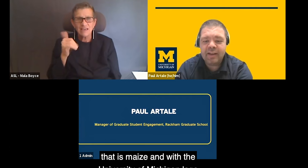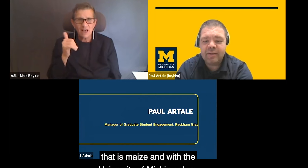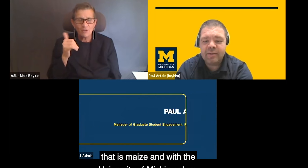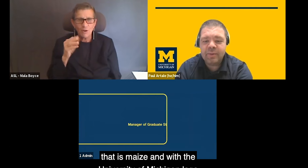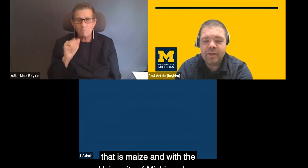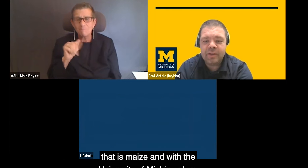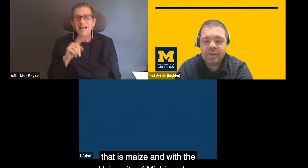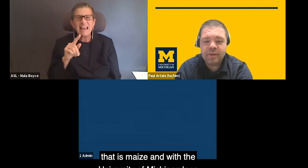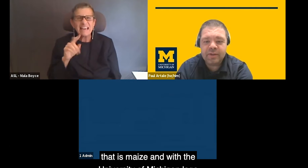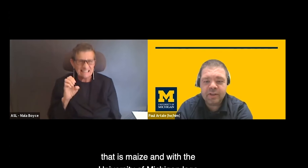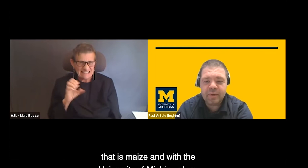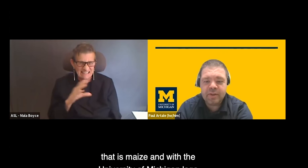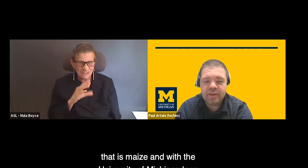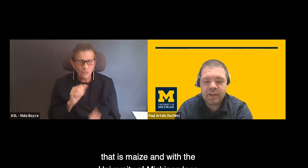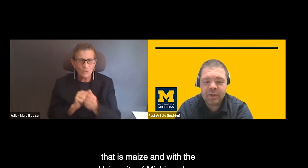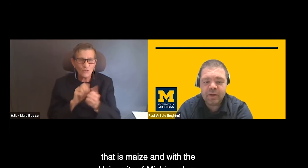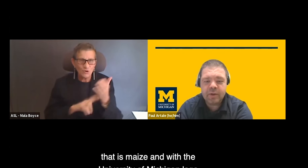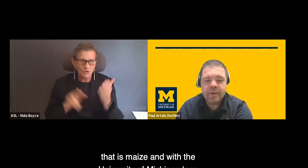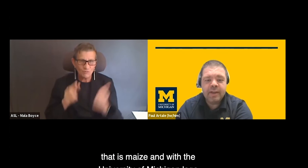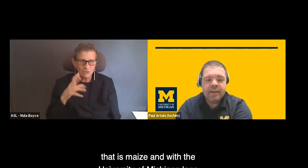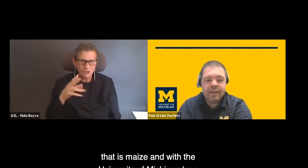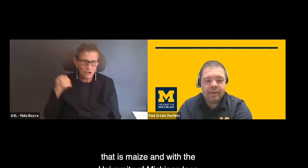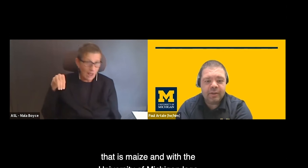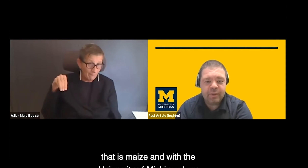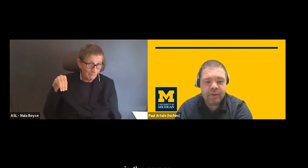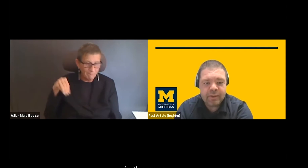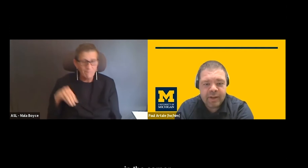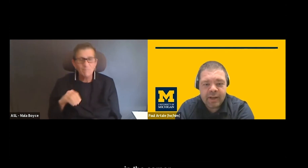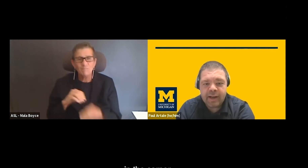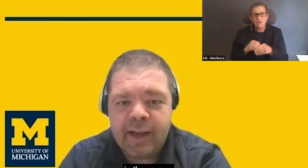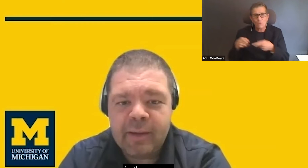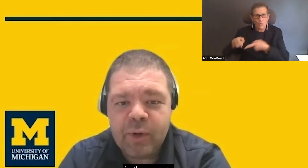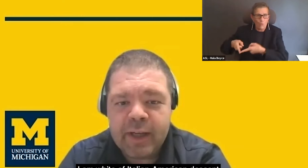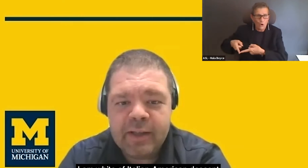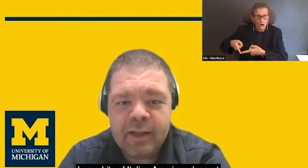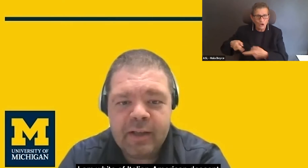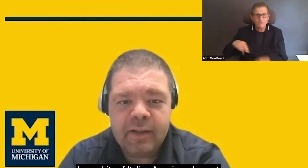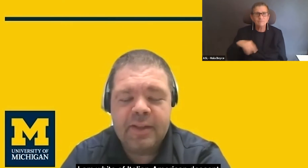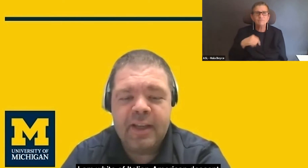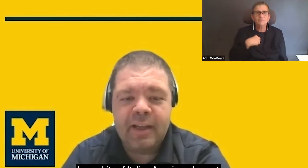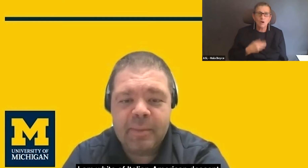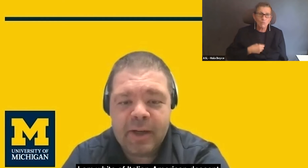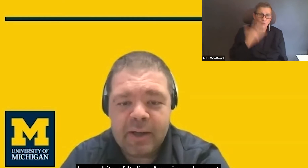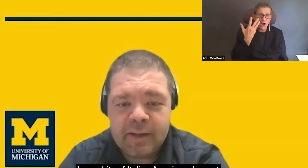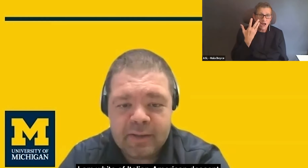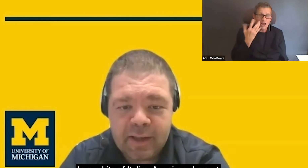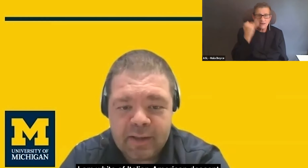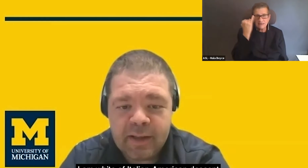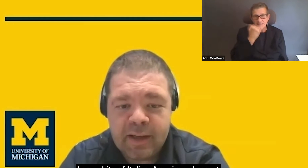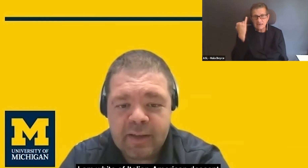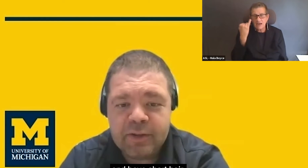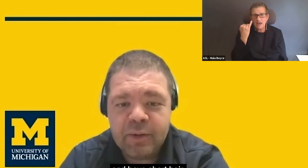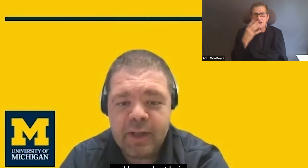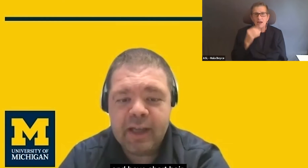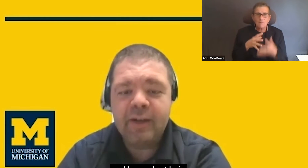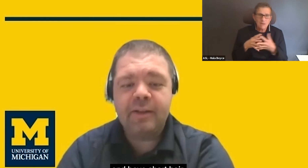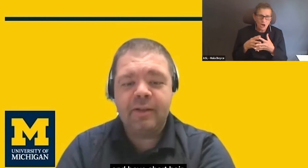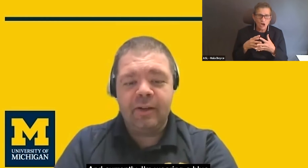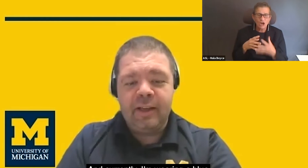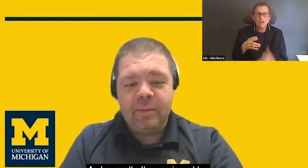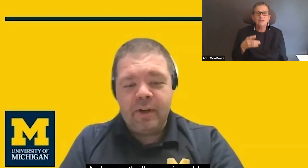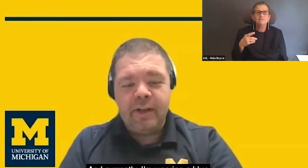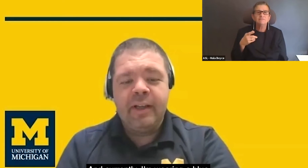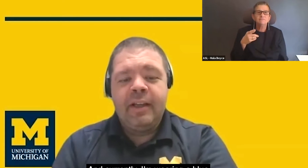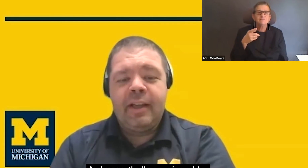maize and with the University of Michigan logo in the corner. I am white, of Italian-American descent, and have short hair,